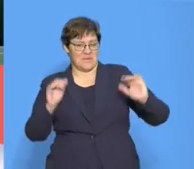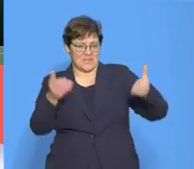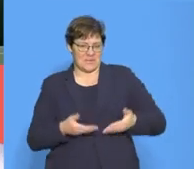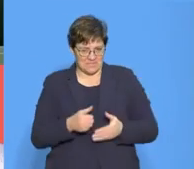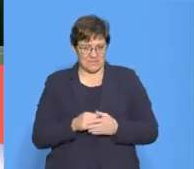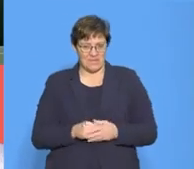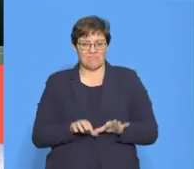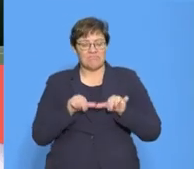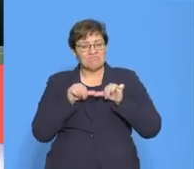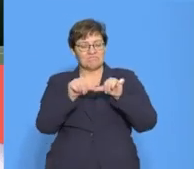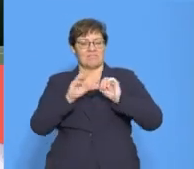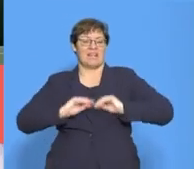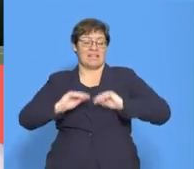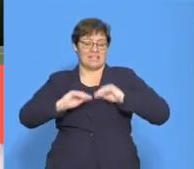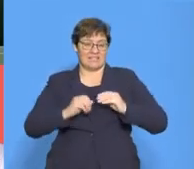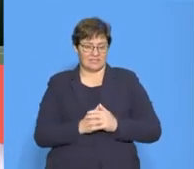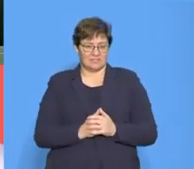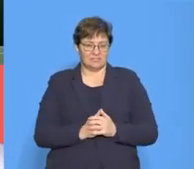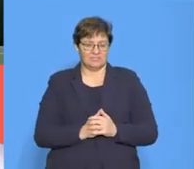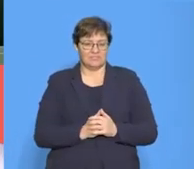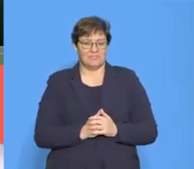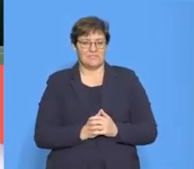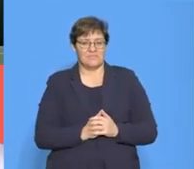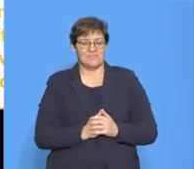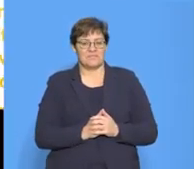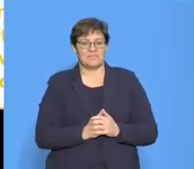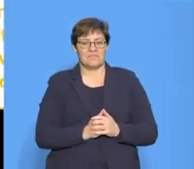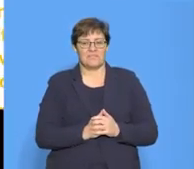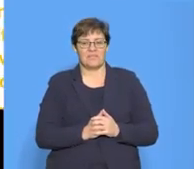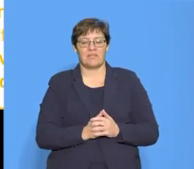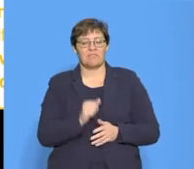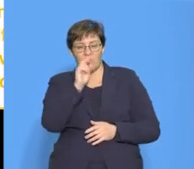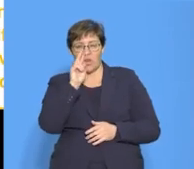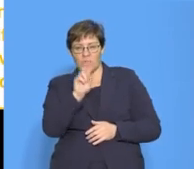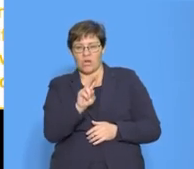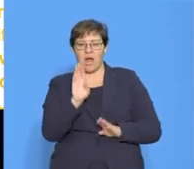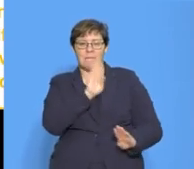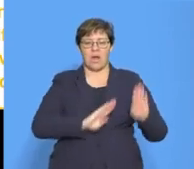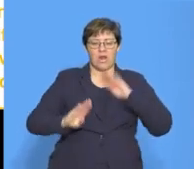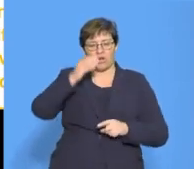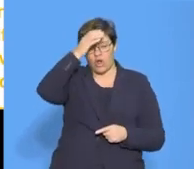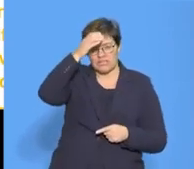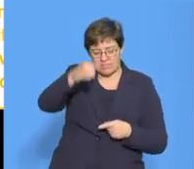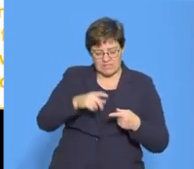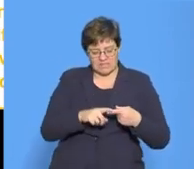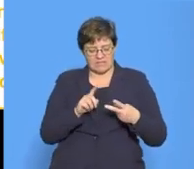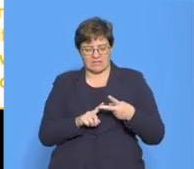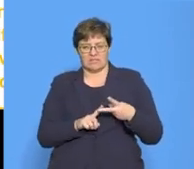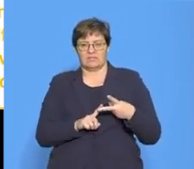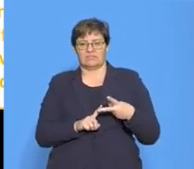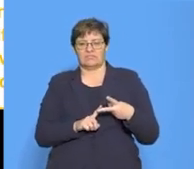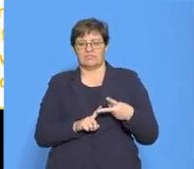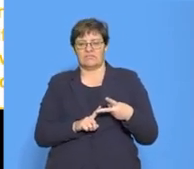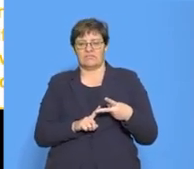Welcome back. Let's carry on with our lesson. Okay, so we've had a look at biological concepts.